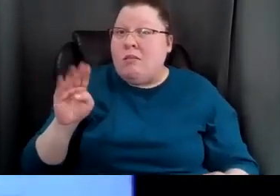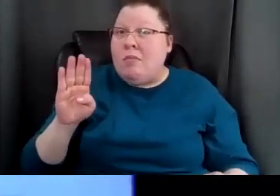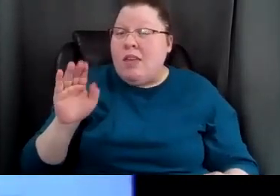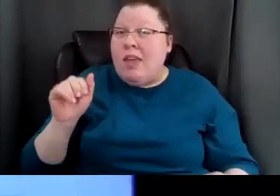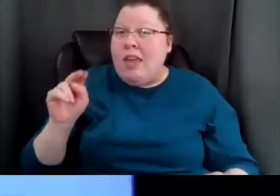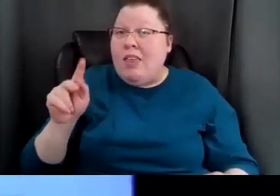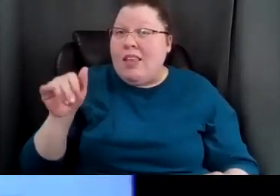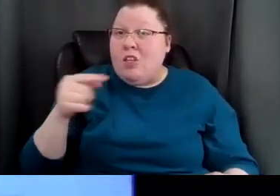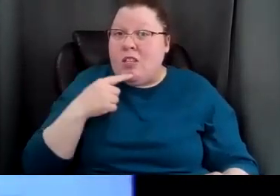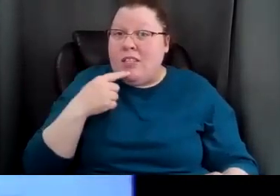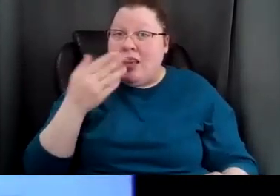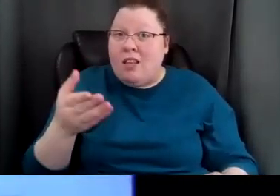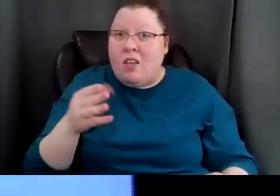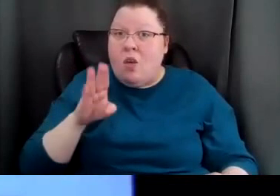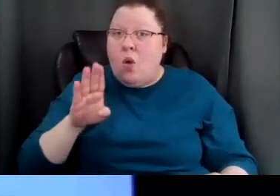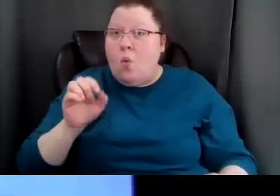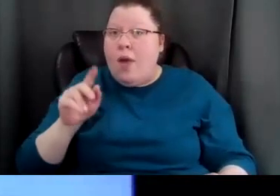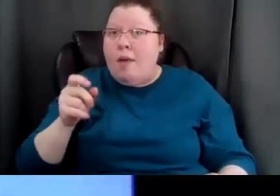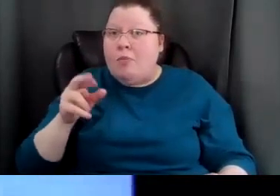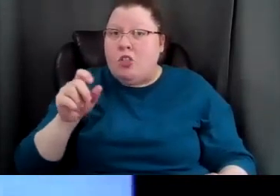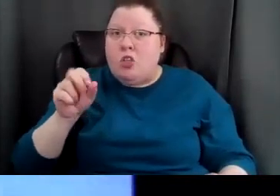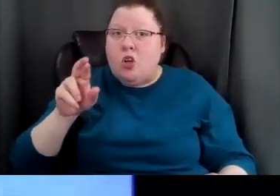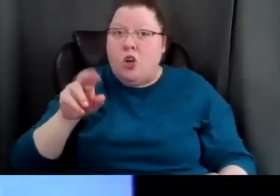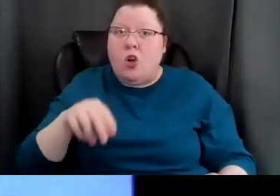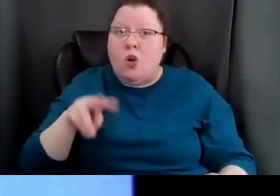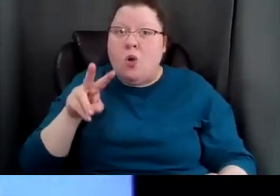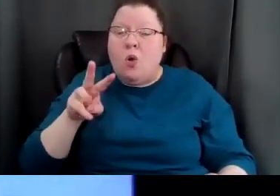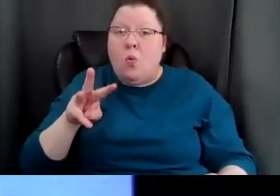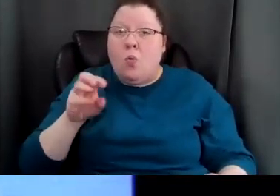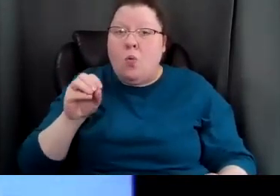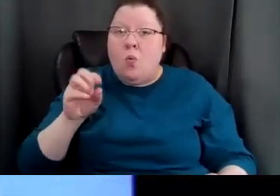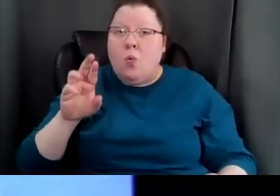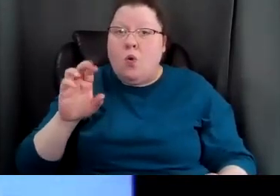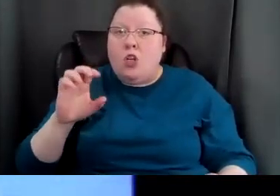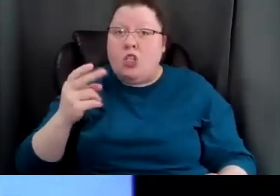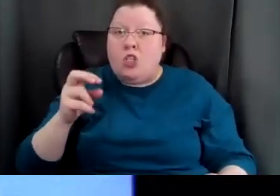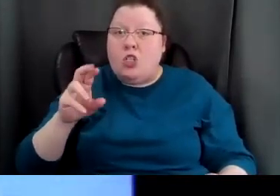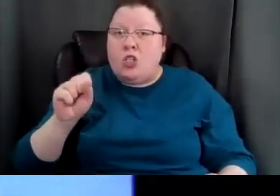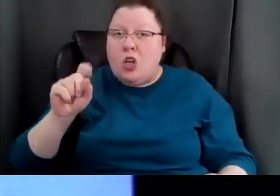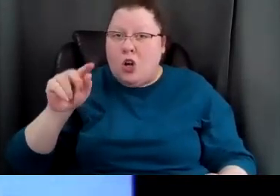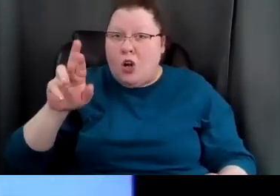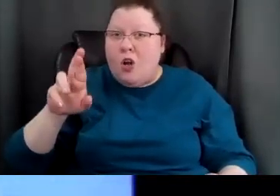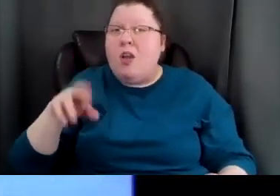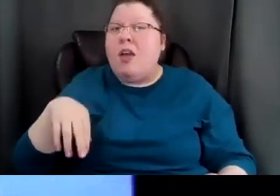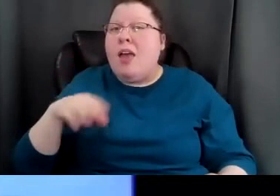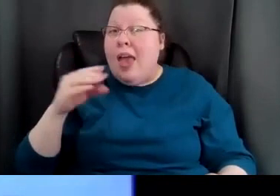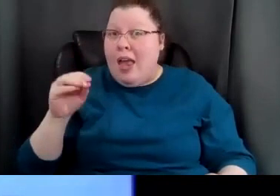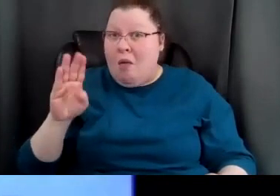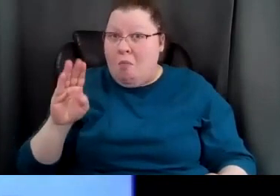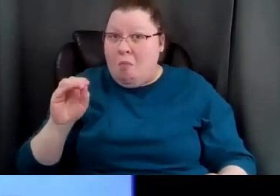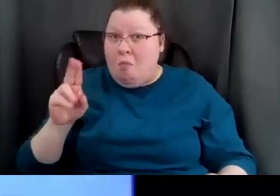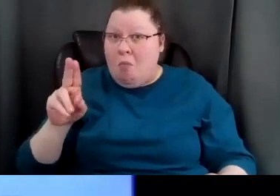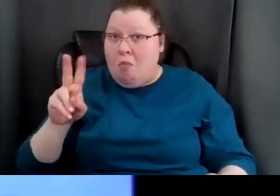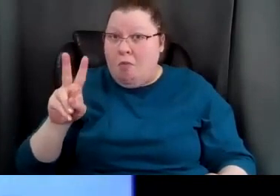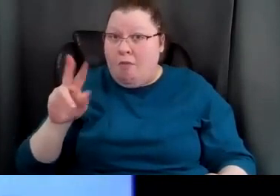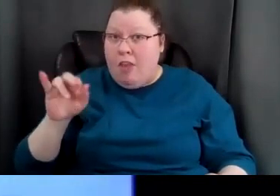this: Webster, Worcester, and Boivard all defined a citizen to be a person in the United States, entitled